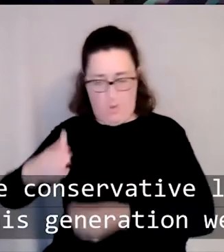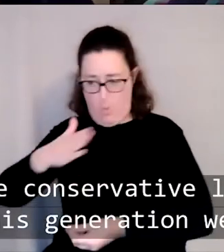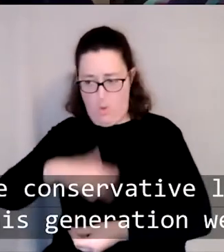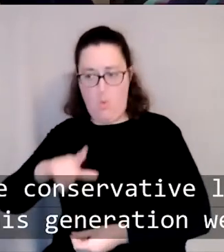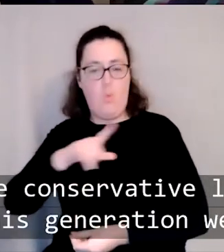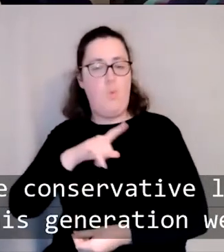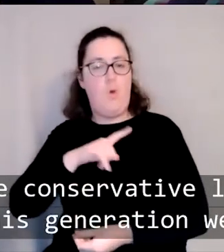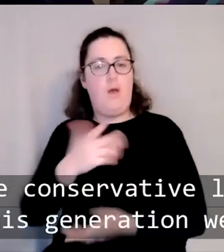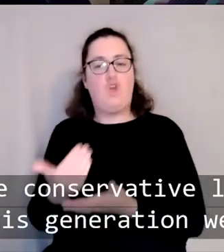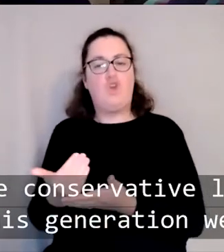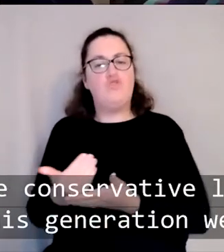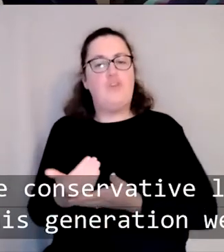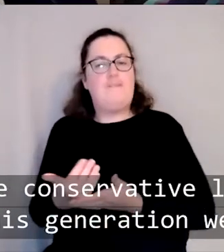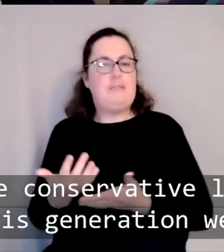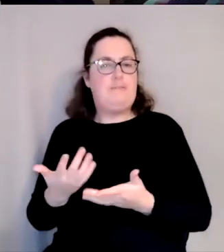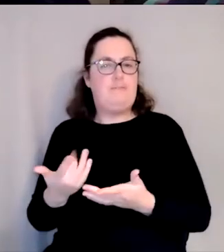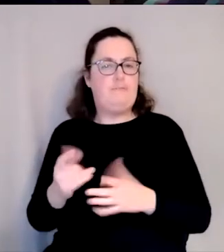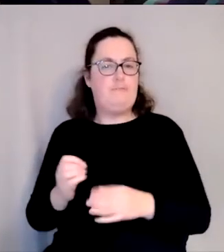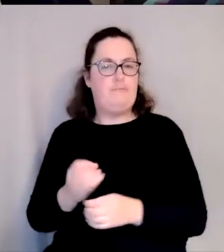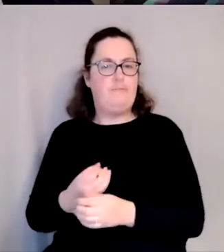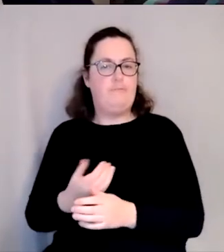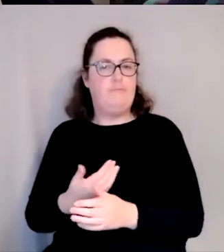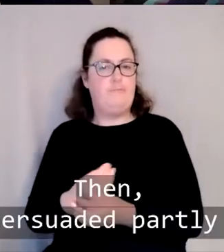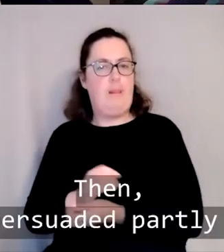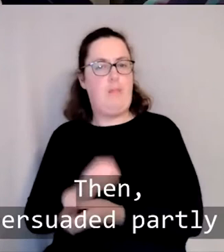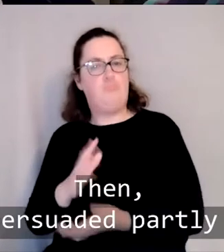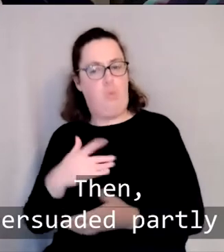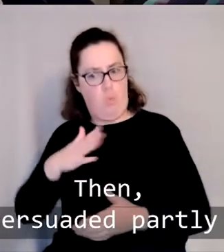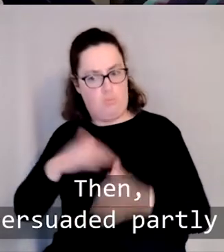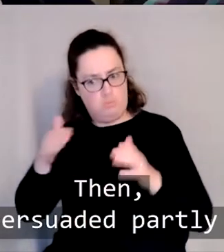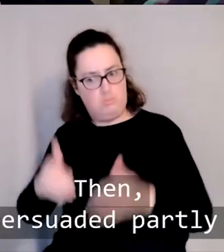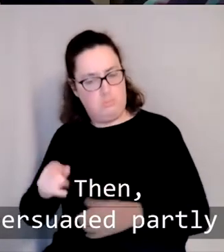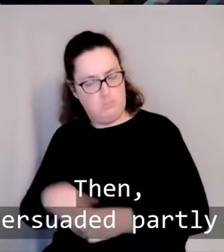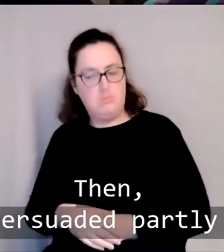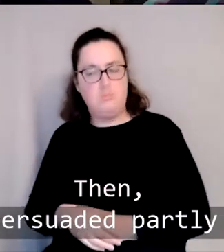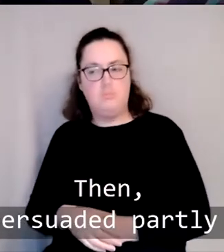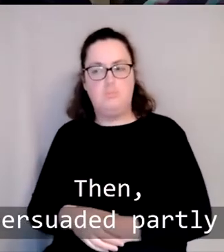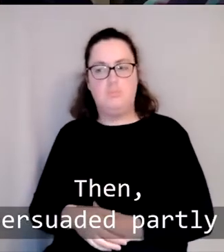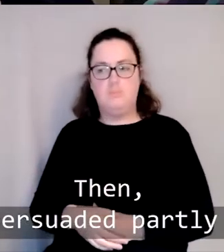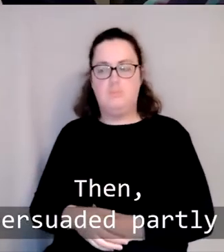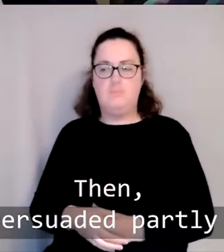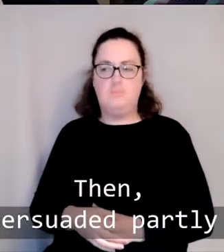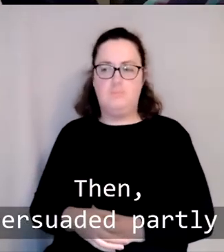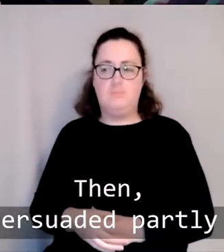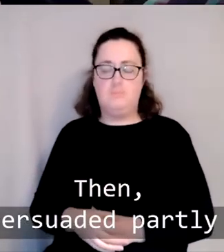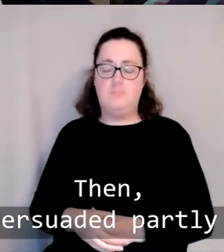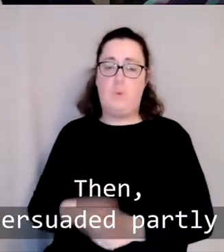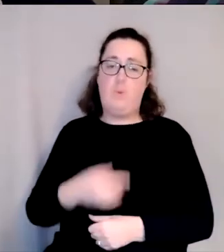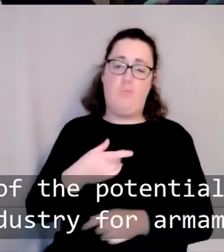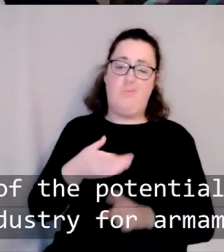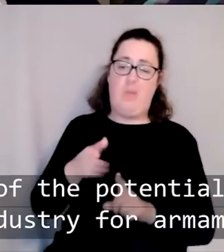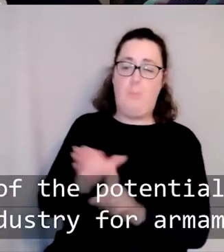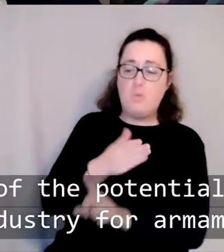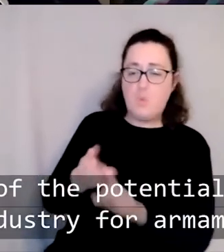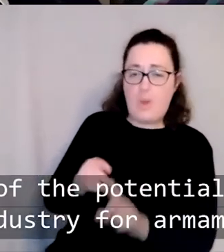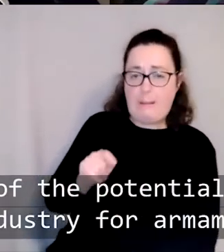more conservative liberals of his generation were. And then he was persuaded, partly because